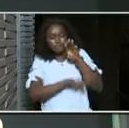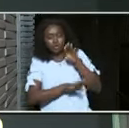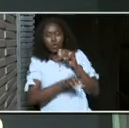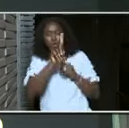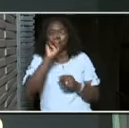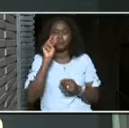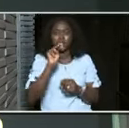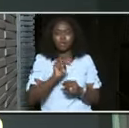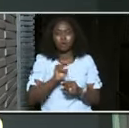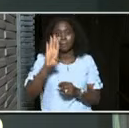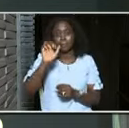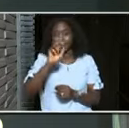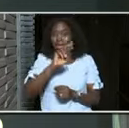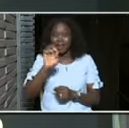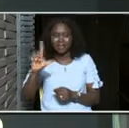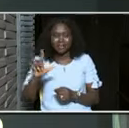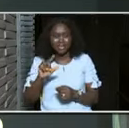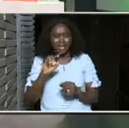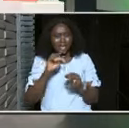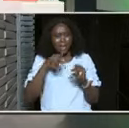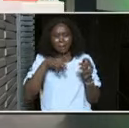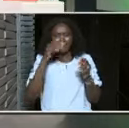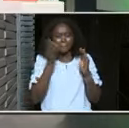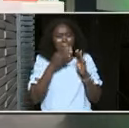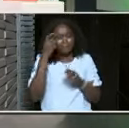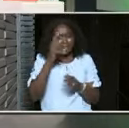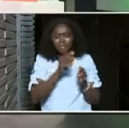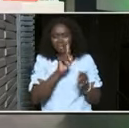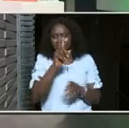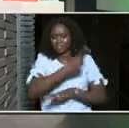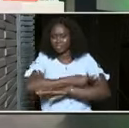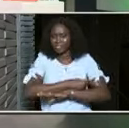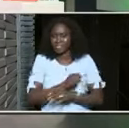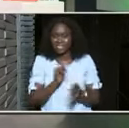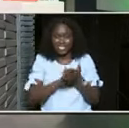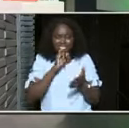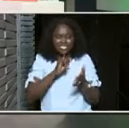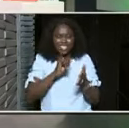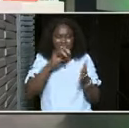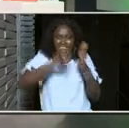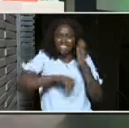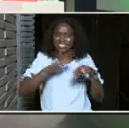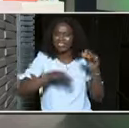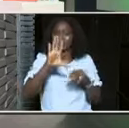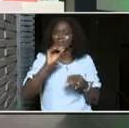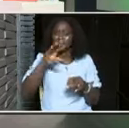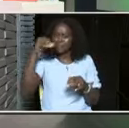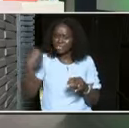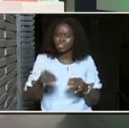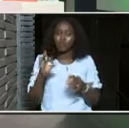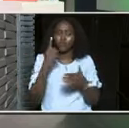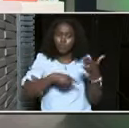million barrels per day. About a million. Let's say 1 million, yeah. Which is less than 50% of what we should